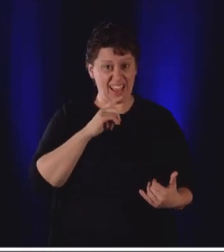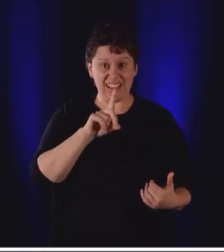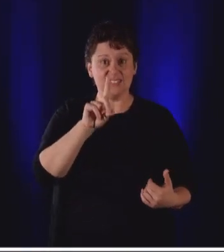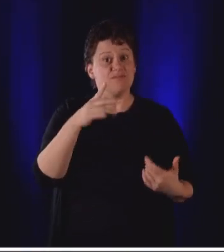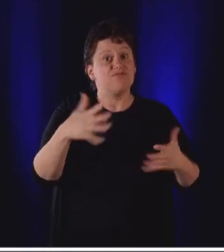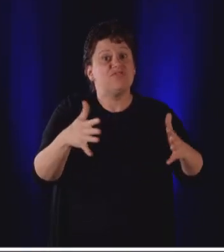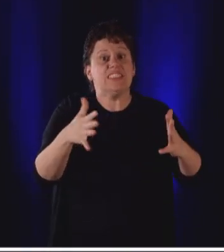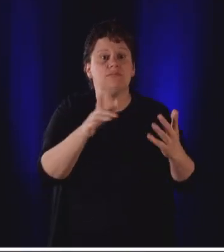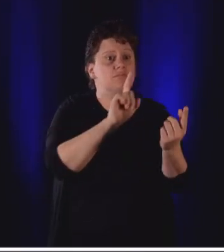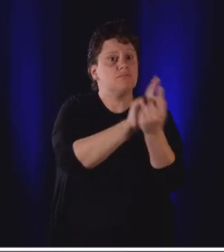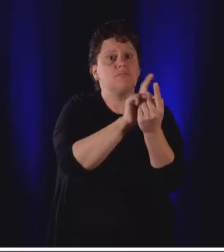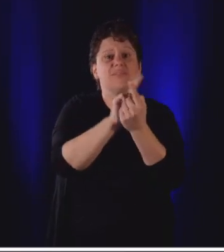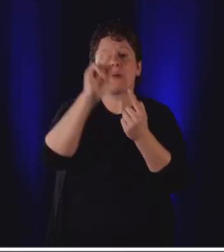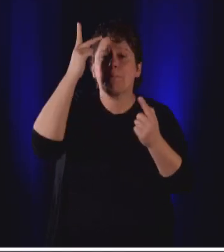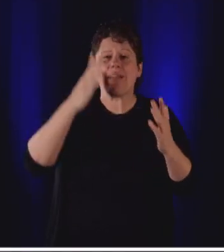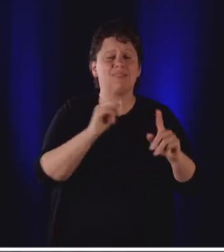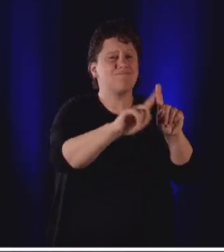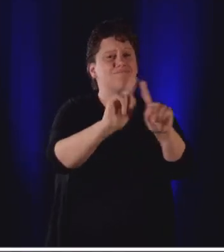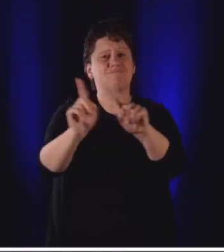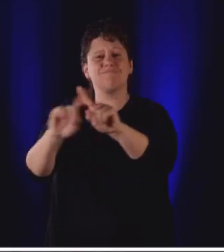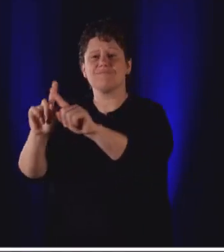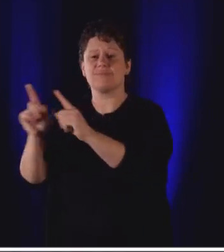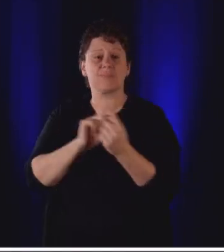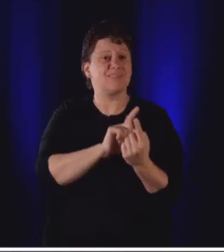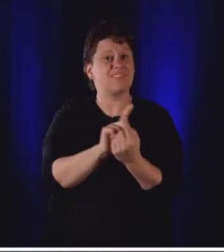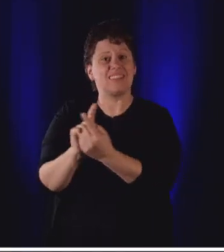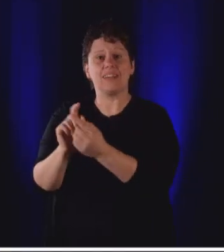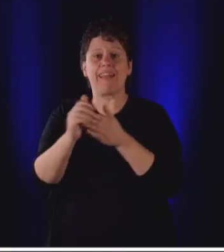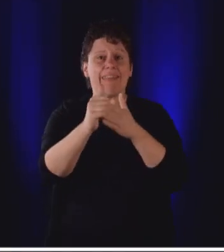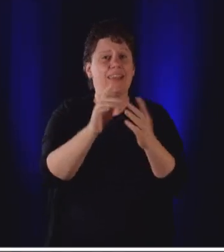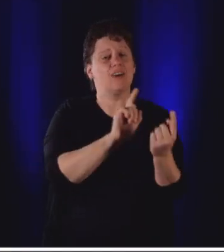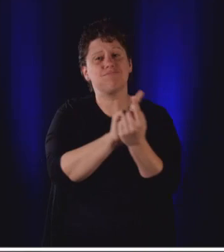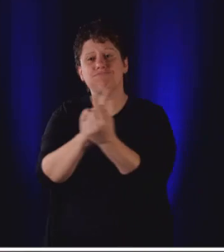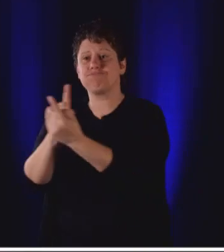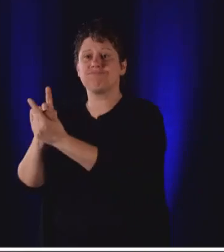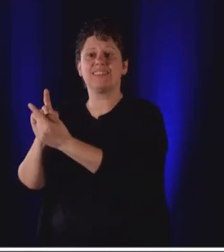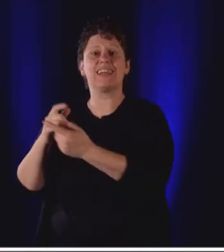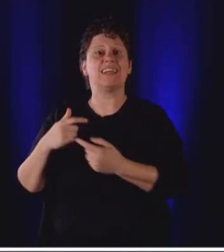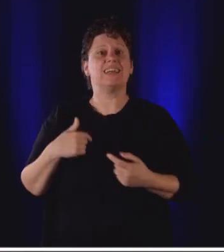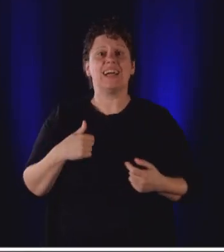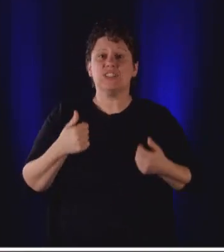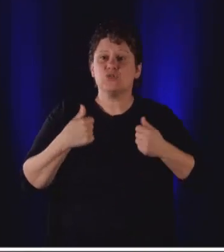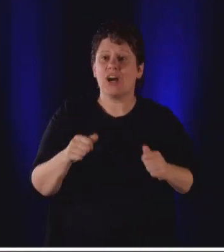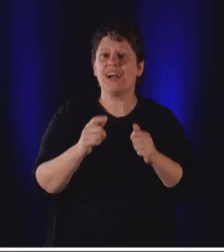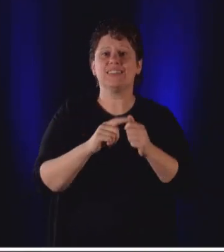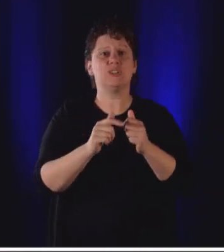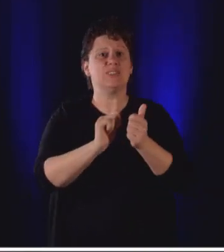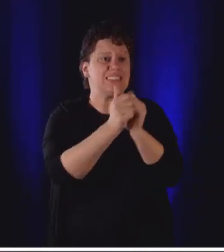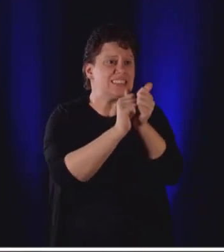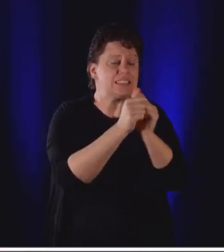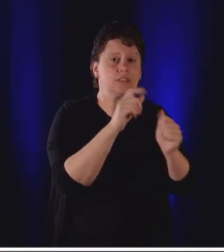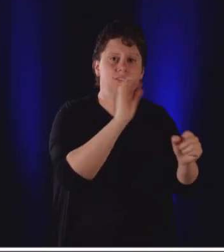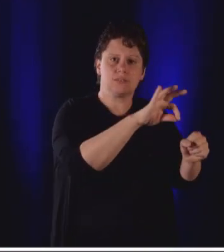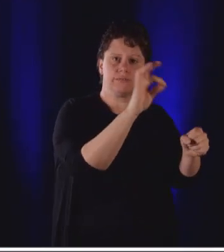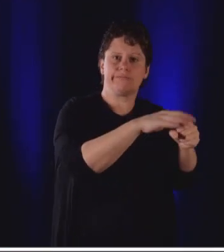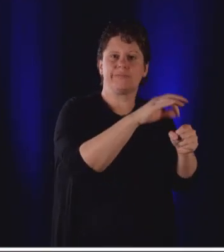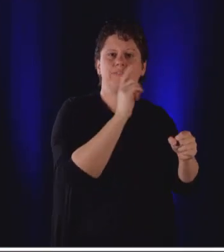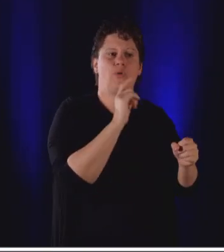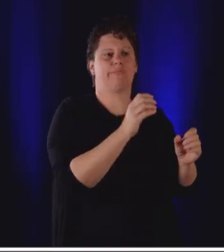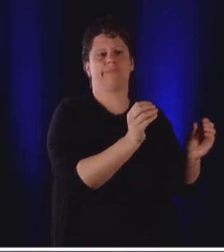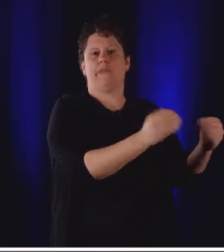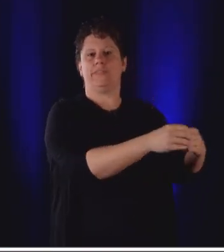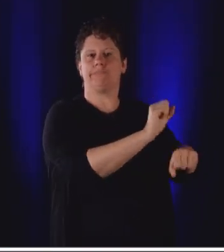community. I even ran for office by the time I had went to the White House. And I didn't get the